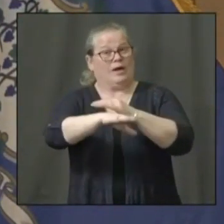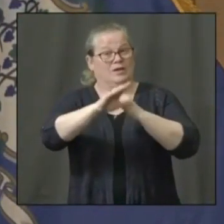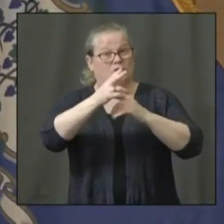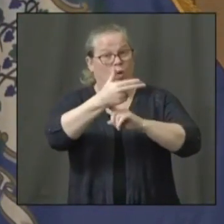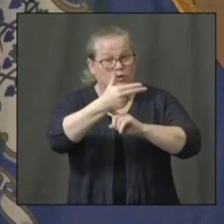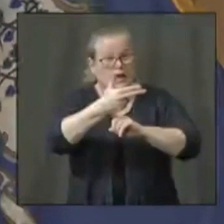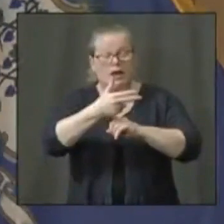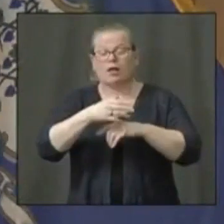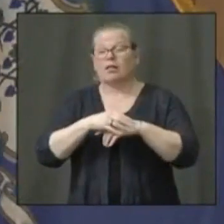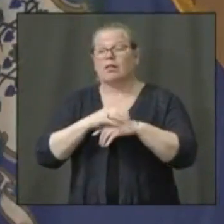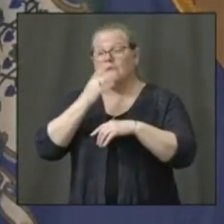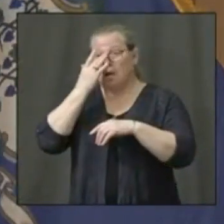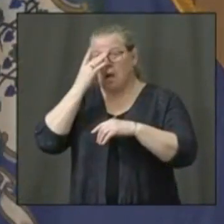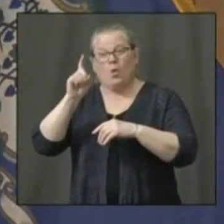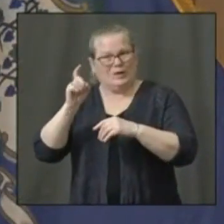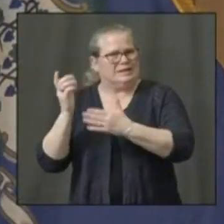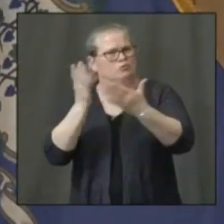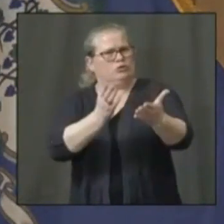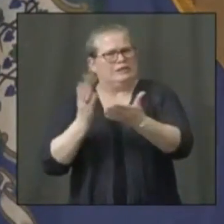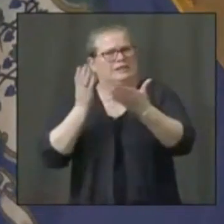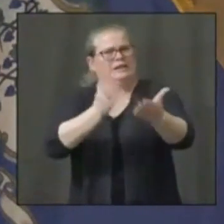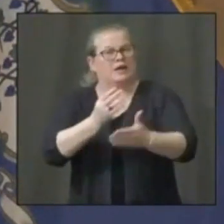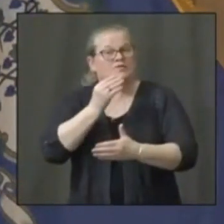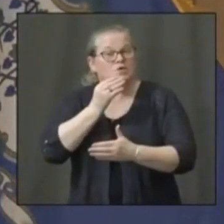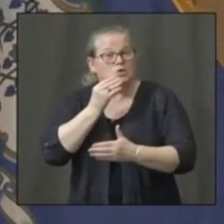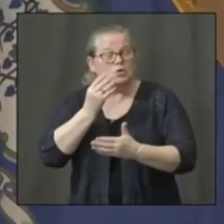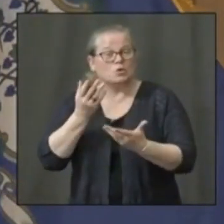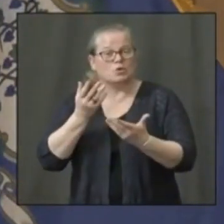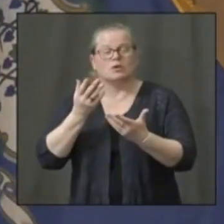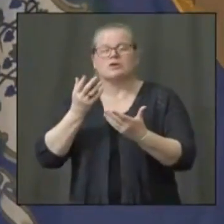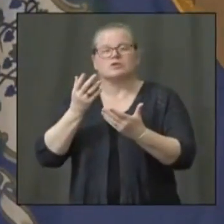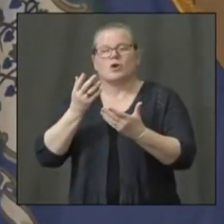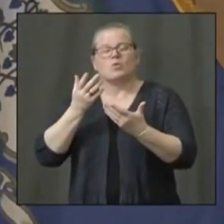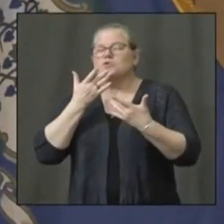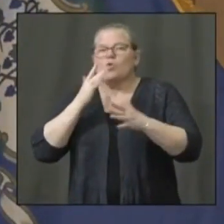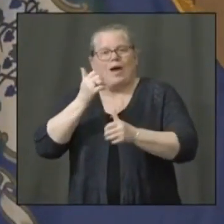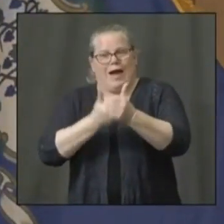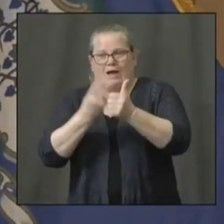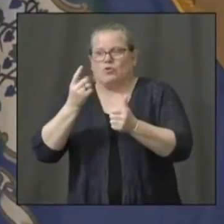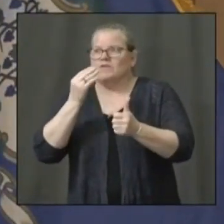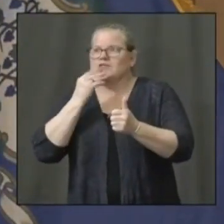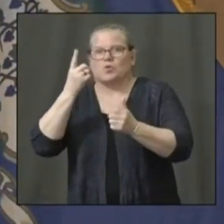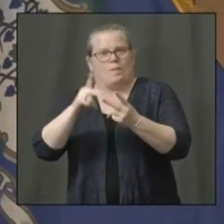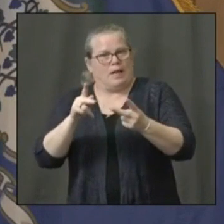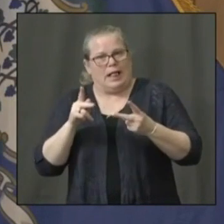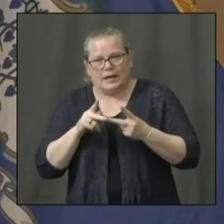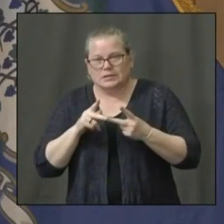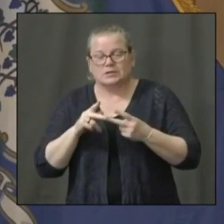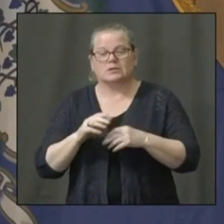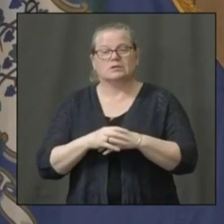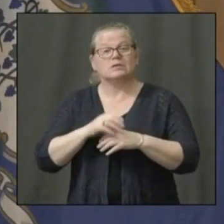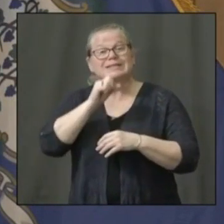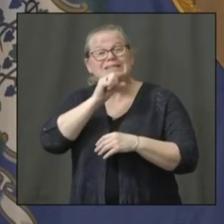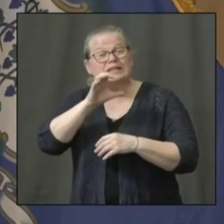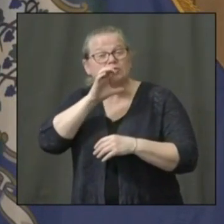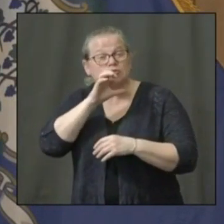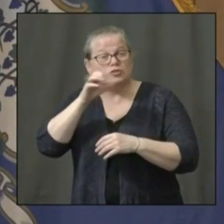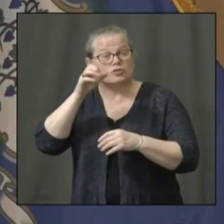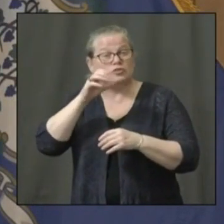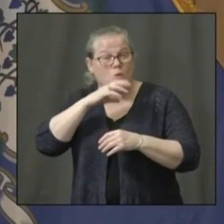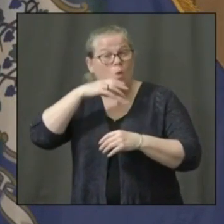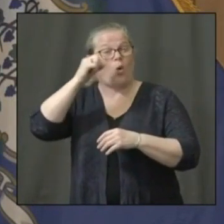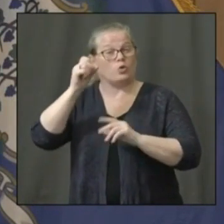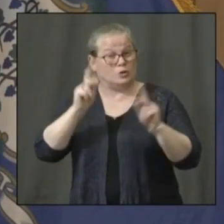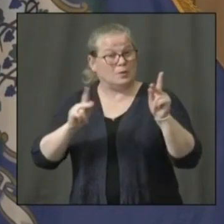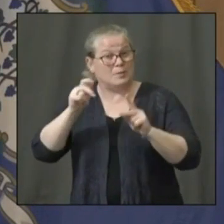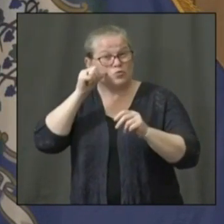homeless shelters. That means everybody's not getting fed at one place. Seniors, I mean, again, remember, everybody